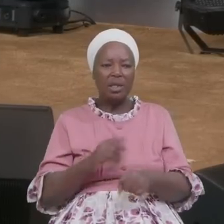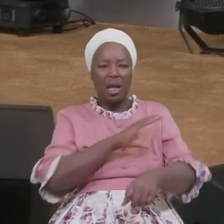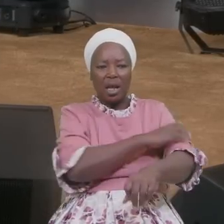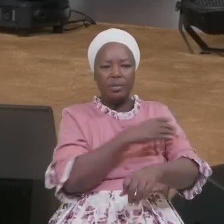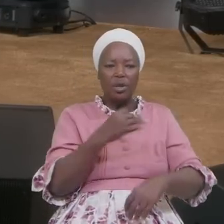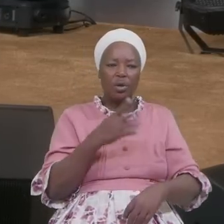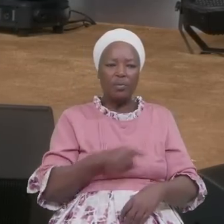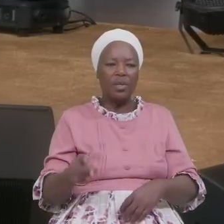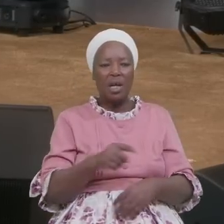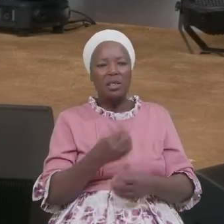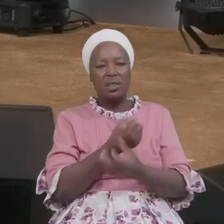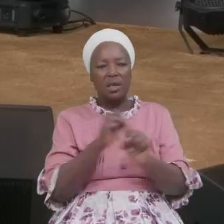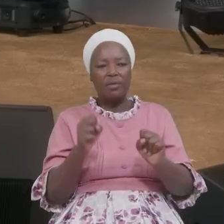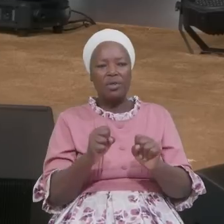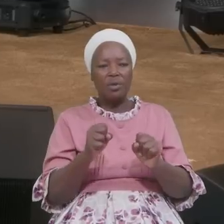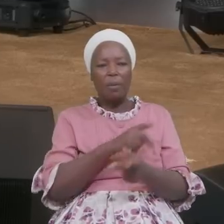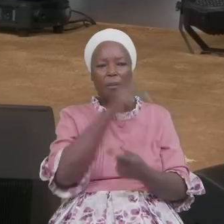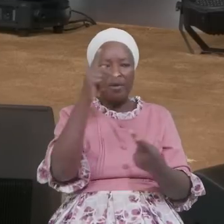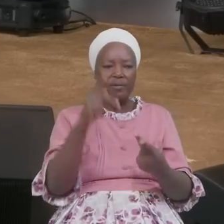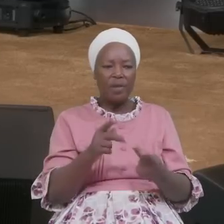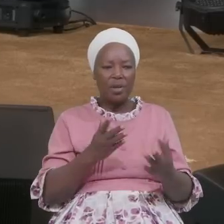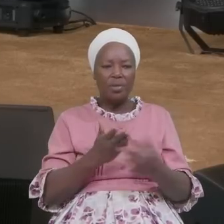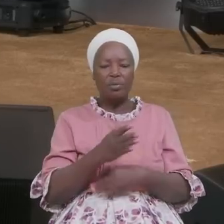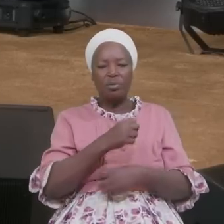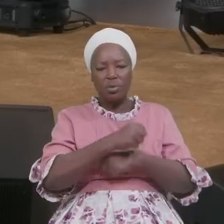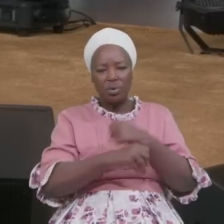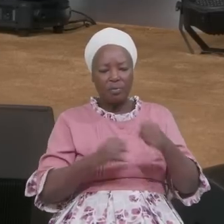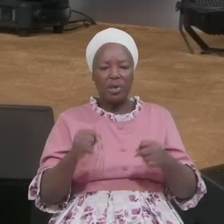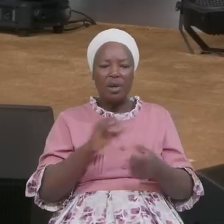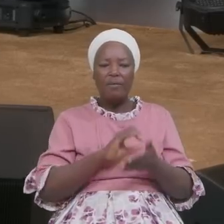their salvation perfect through suffering.